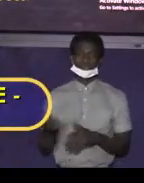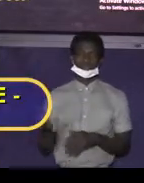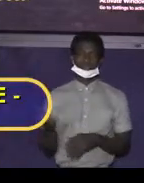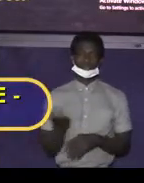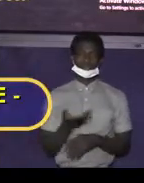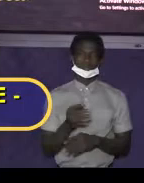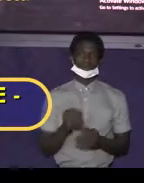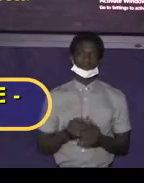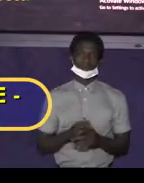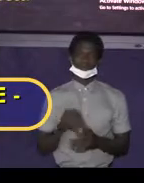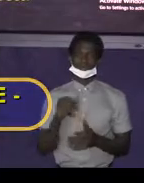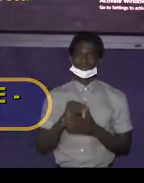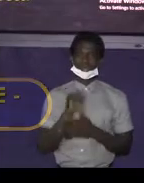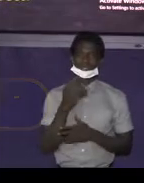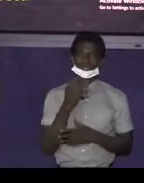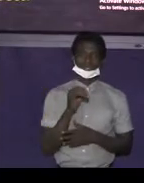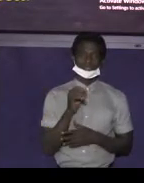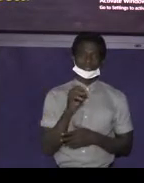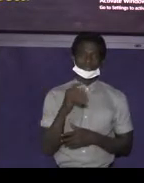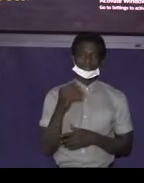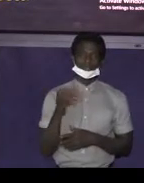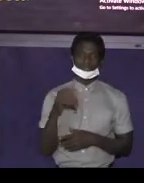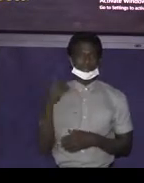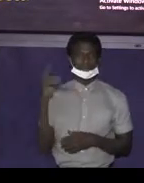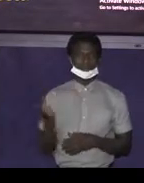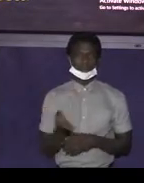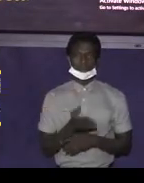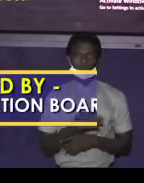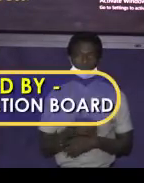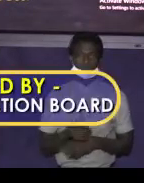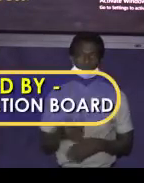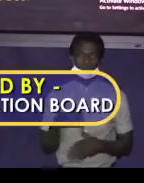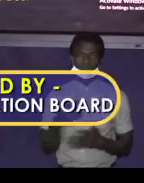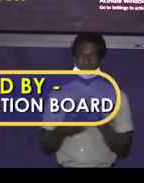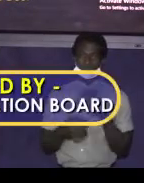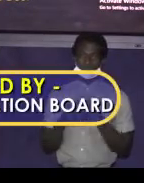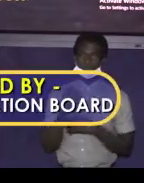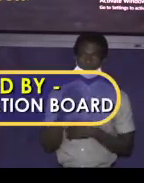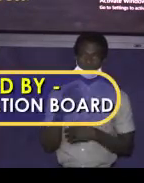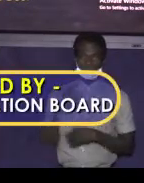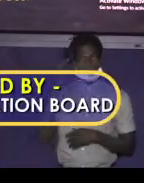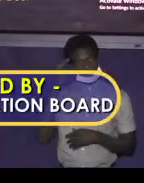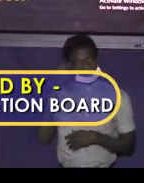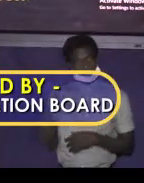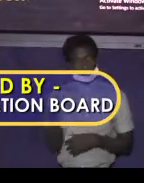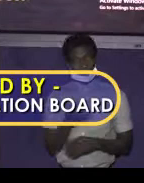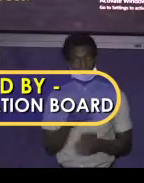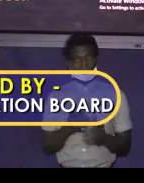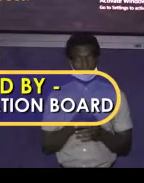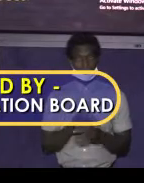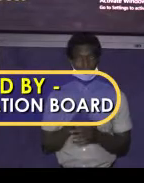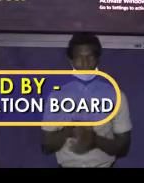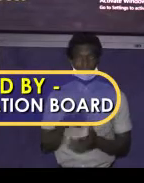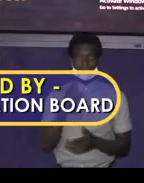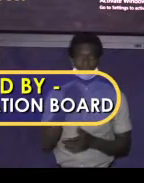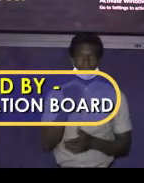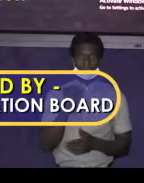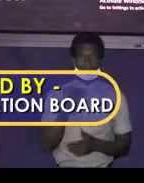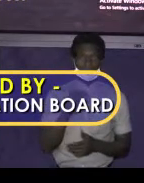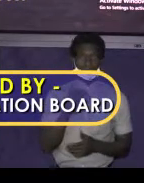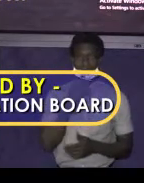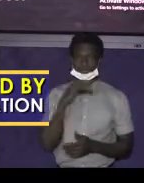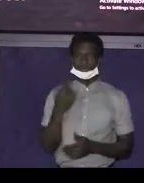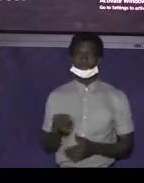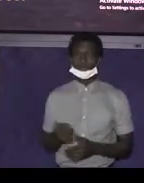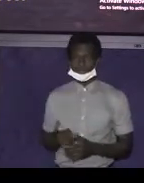the formula for average speed. Let's go. What is the formula for average speed? That is the formula for